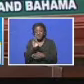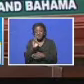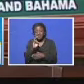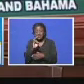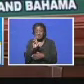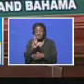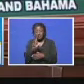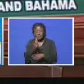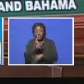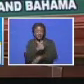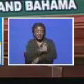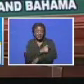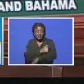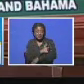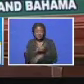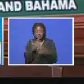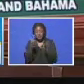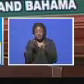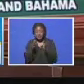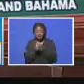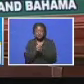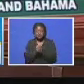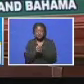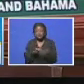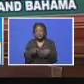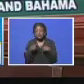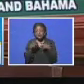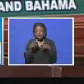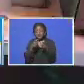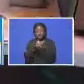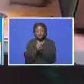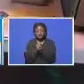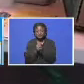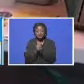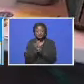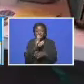70,573 doses have been administered.